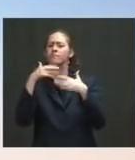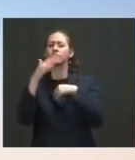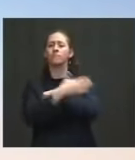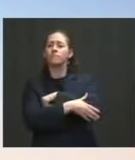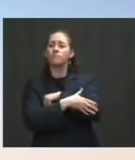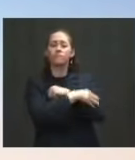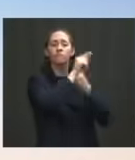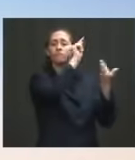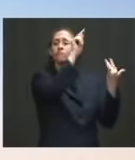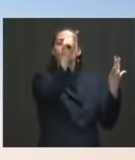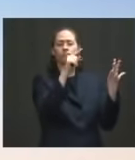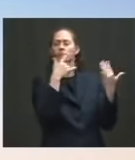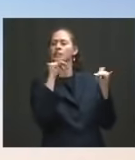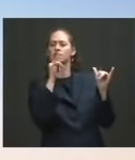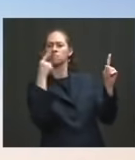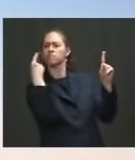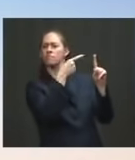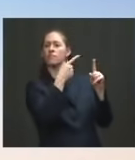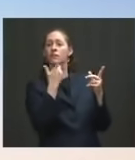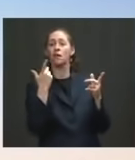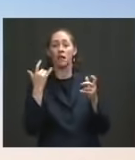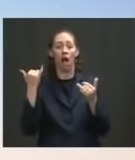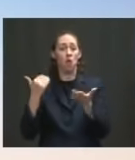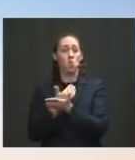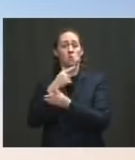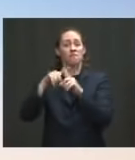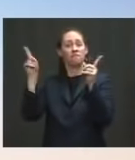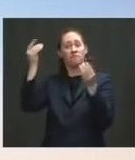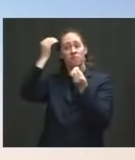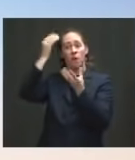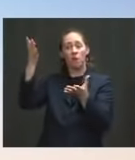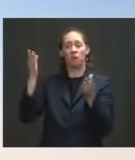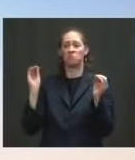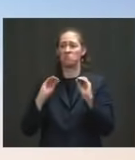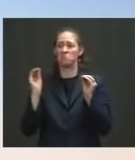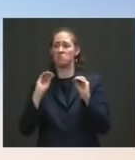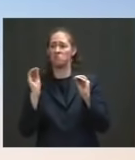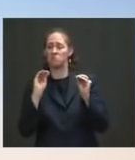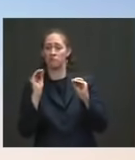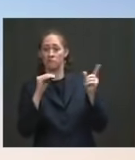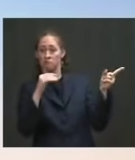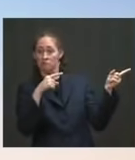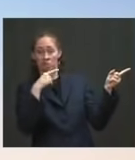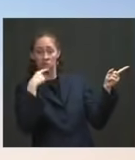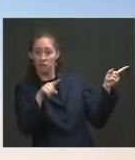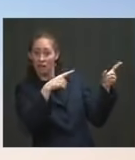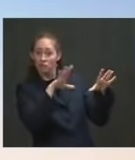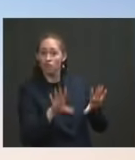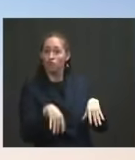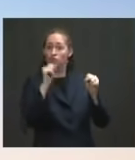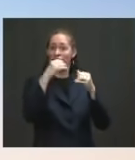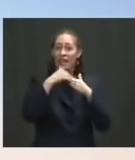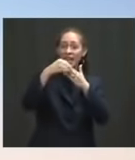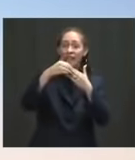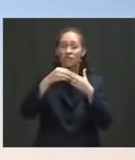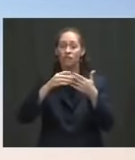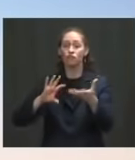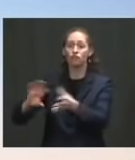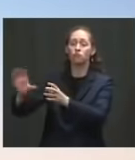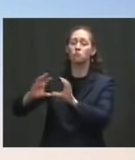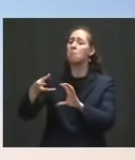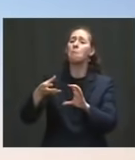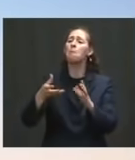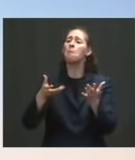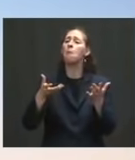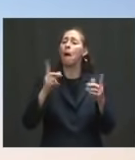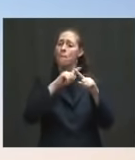new information suggesting the Russian government directed these attacks. We also know and we also believe that they have a responsibility. They